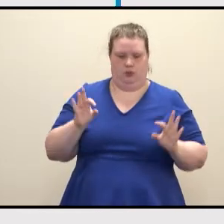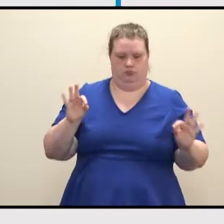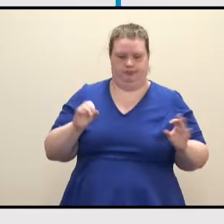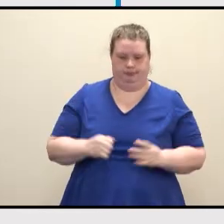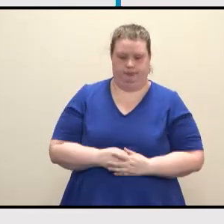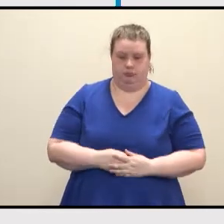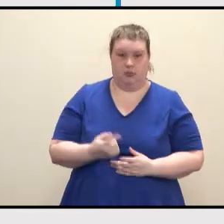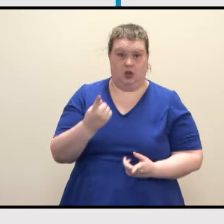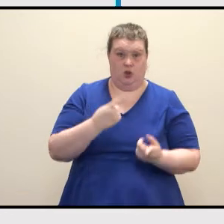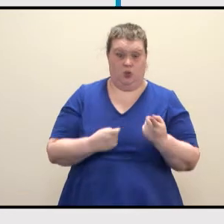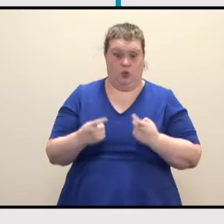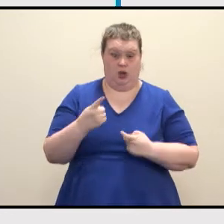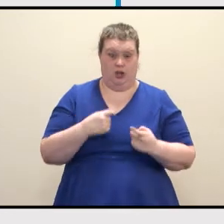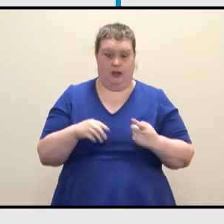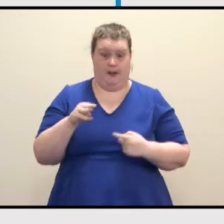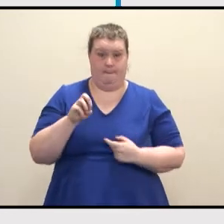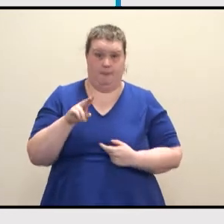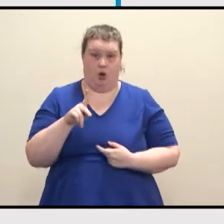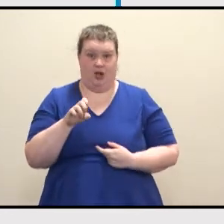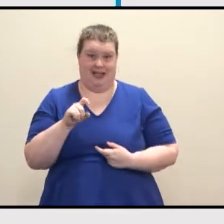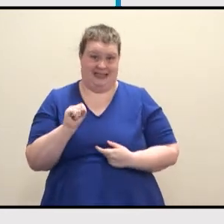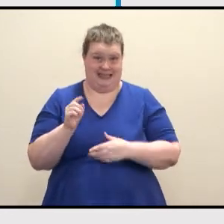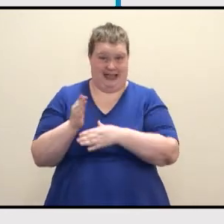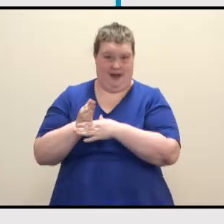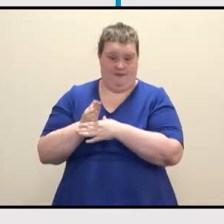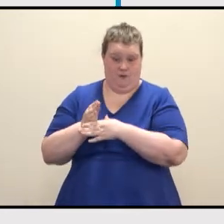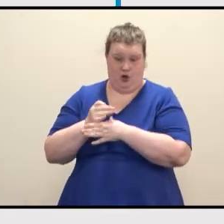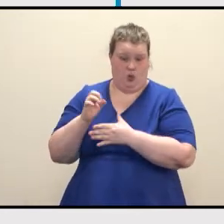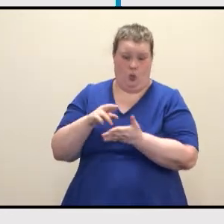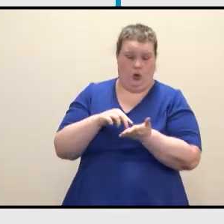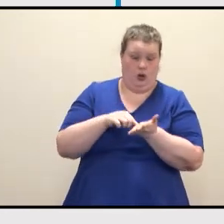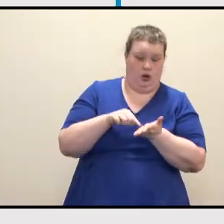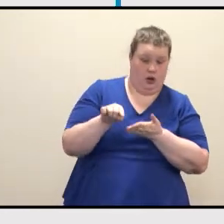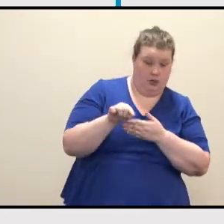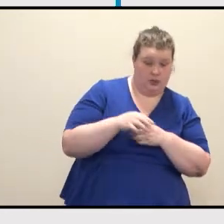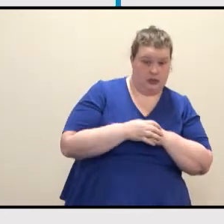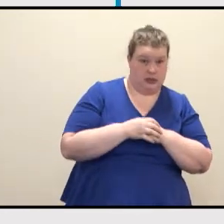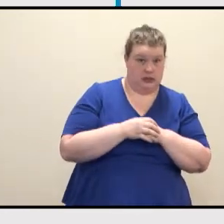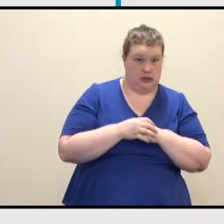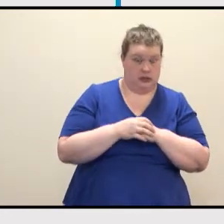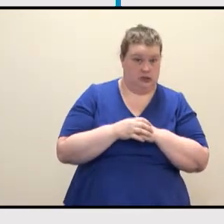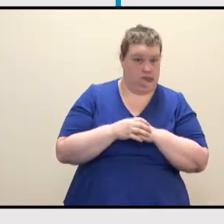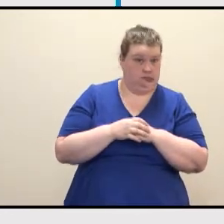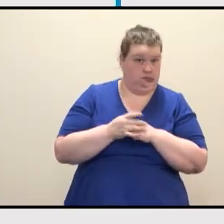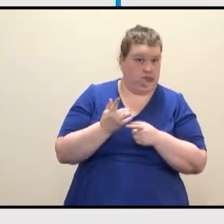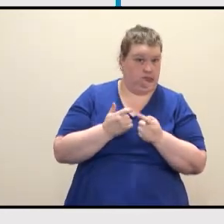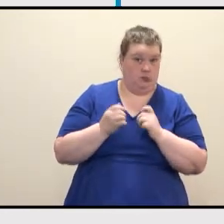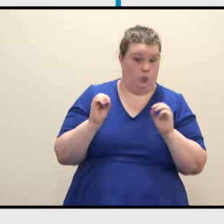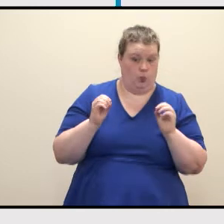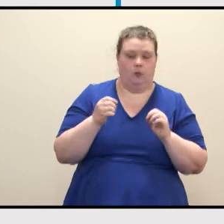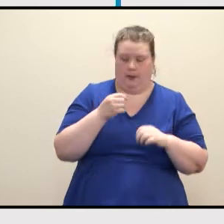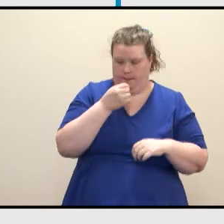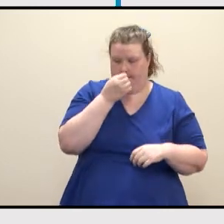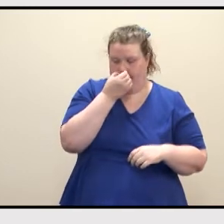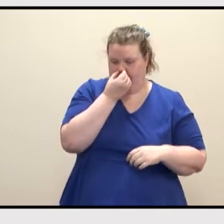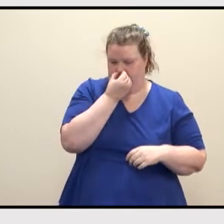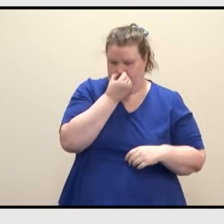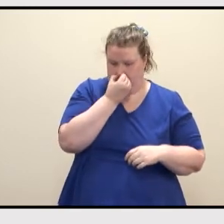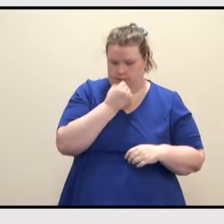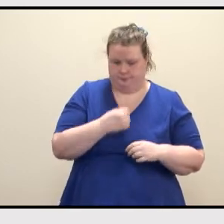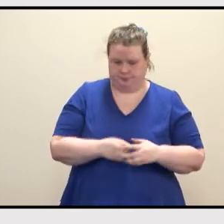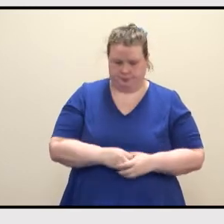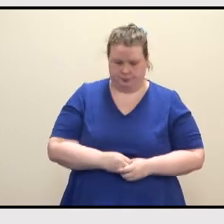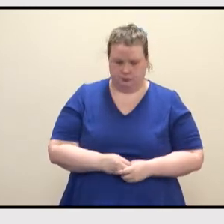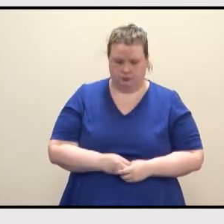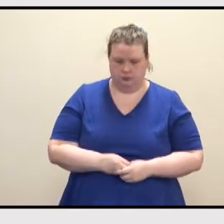Any questions on markets or on compensation for schools before we get into Waco? Okay. All right,